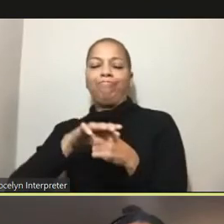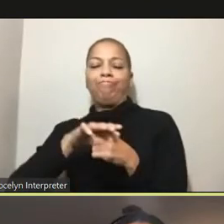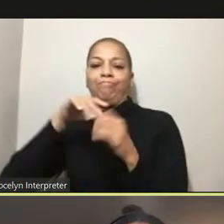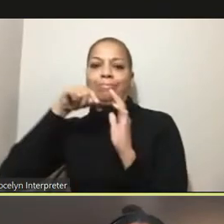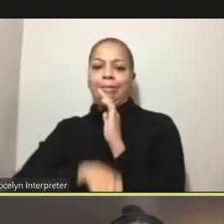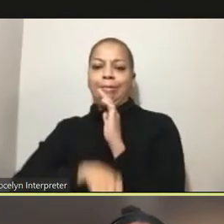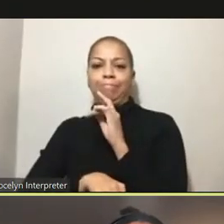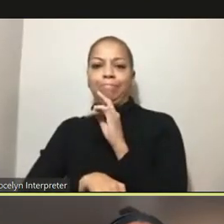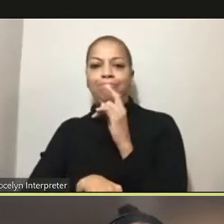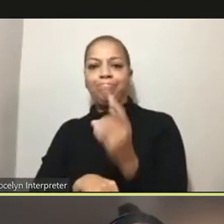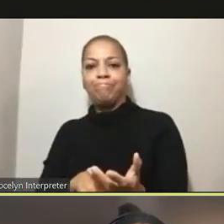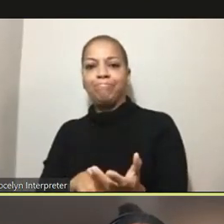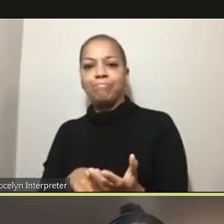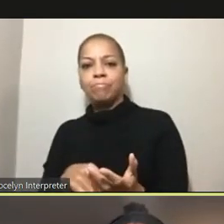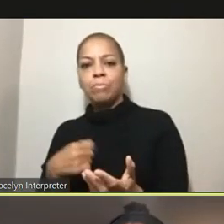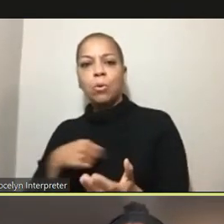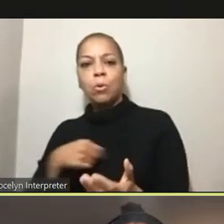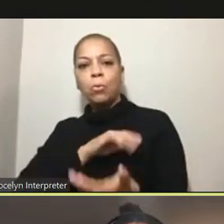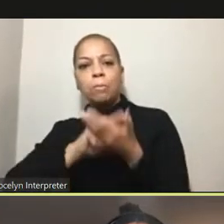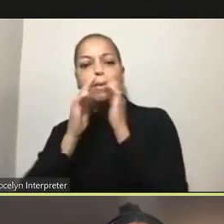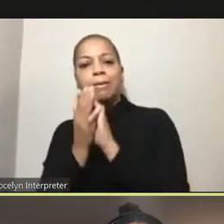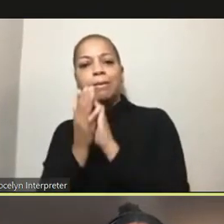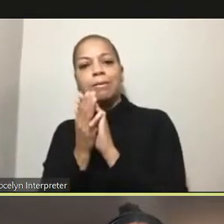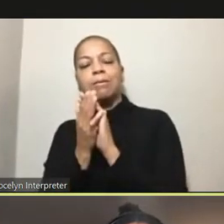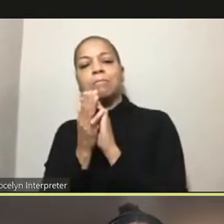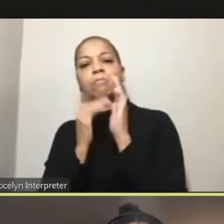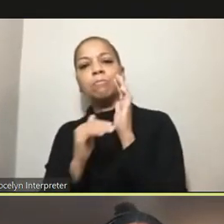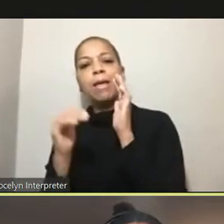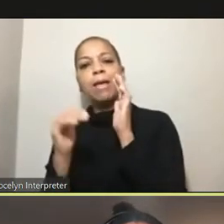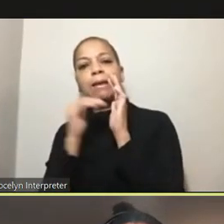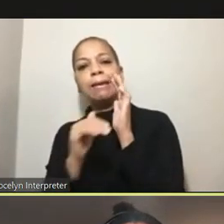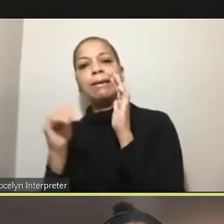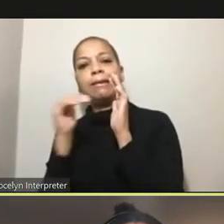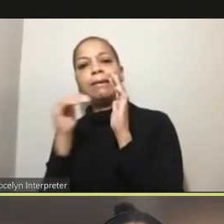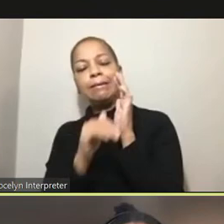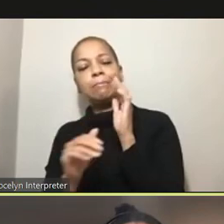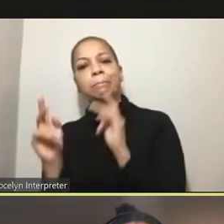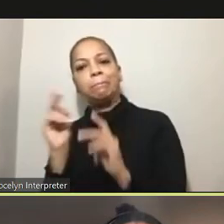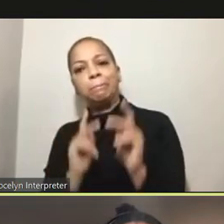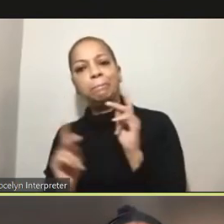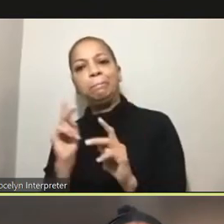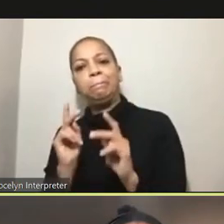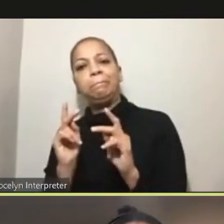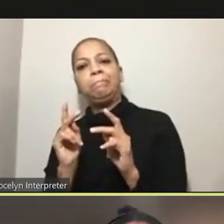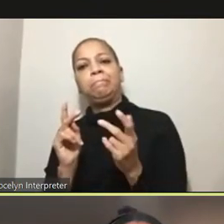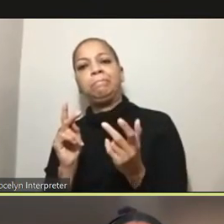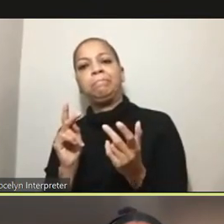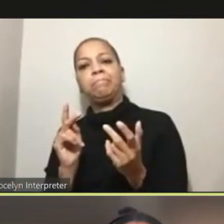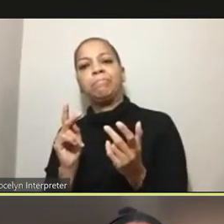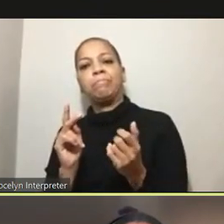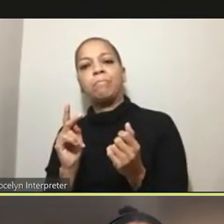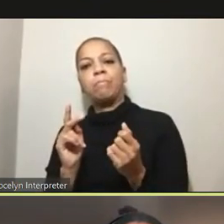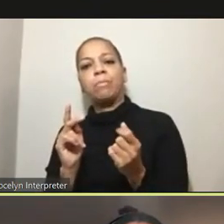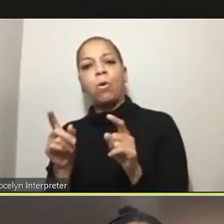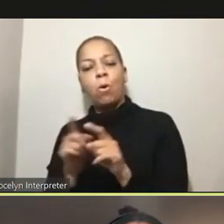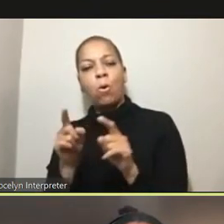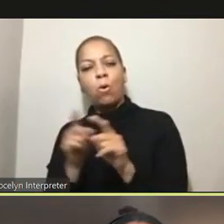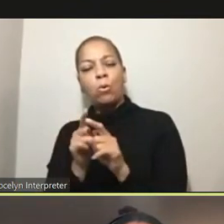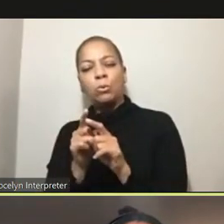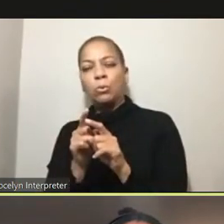turns us into repetitive human beings. And it also makes